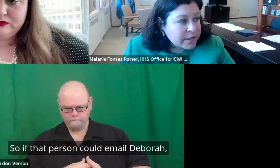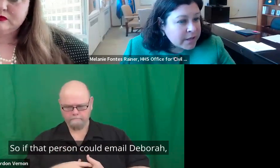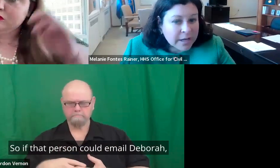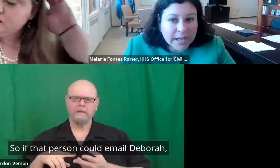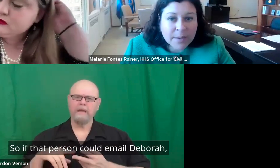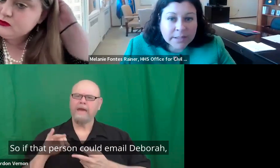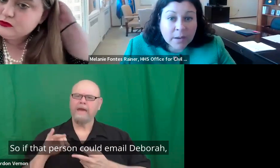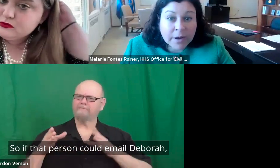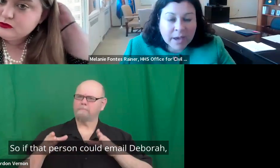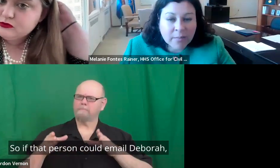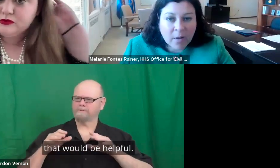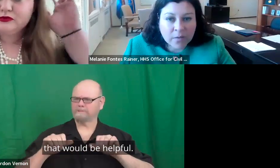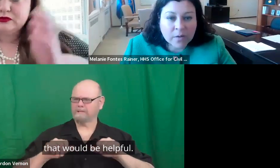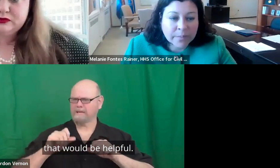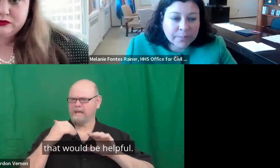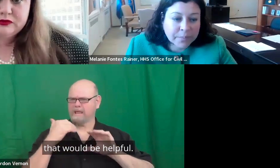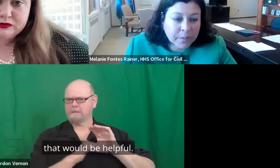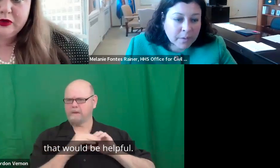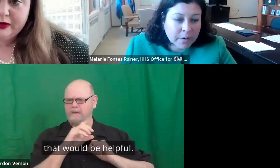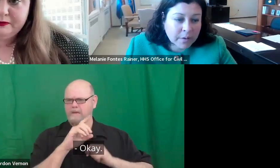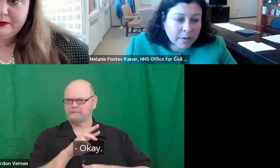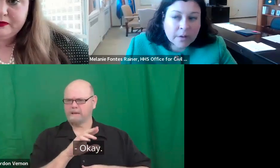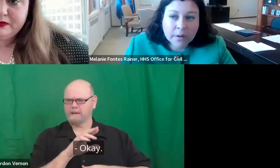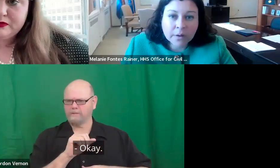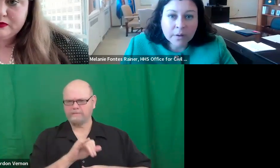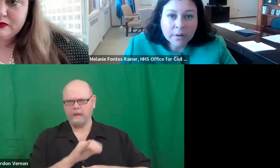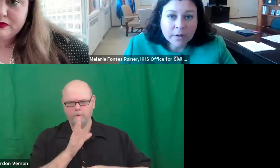person could email Deborah, that would be helpful. Okay.